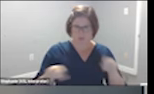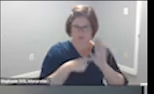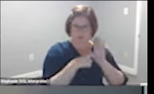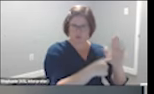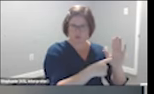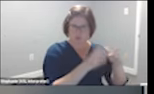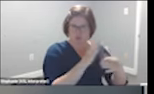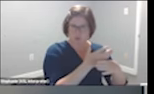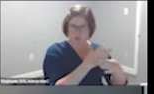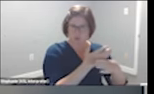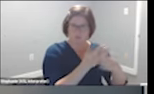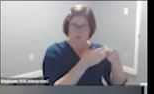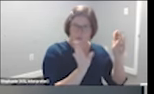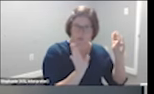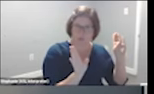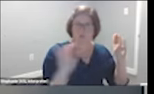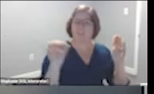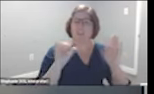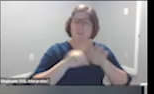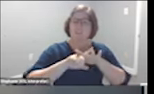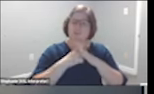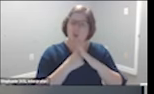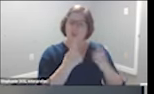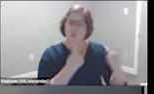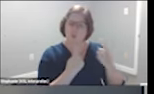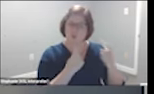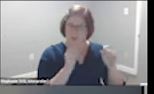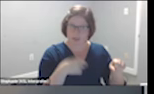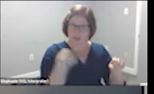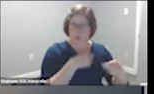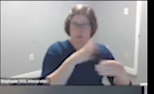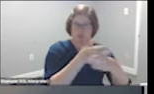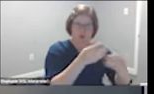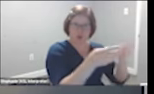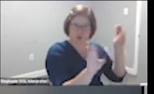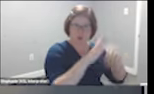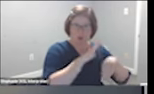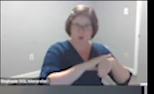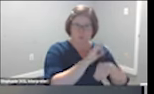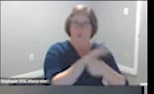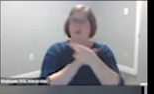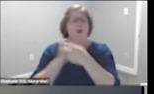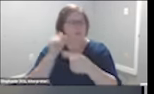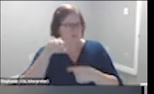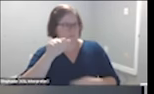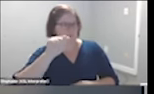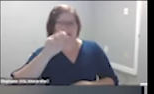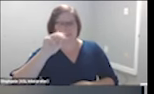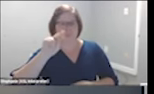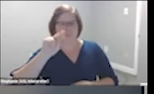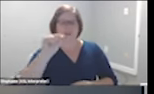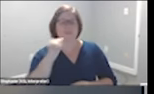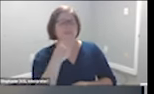screenshot, specifically the starting questions for accessibility checks. Yes, I am going to share the slides with Anna too,